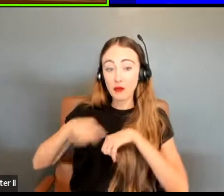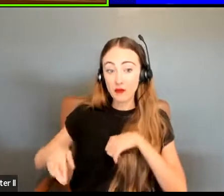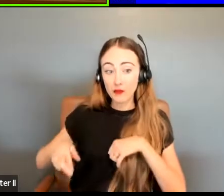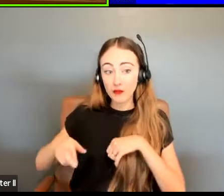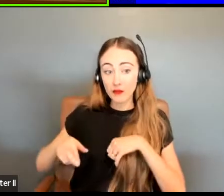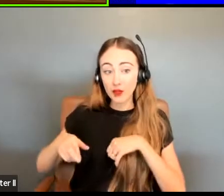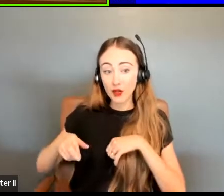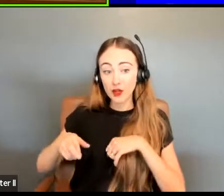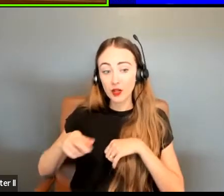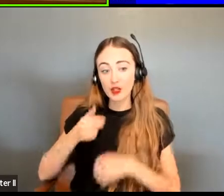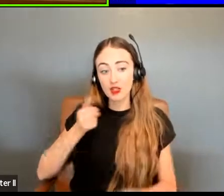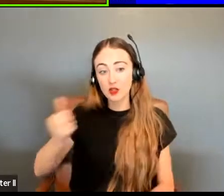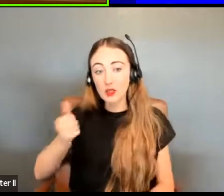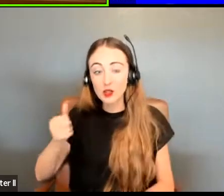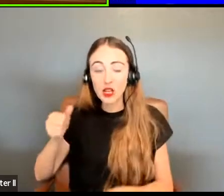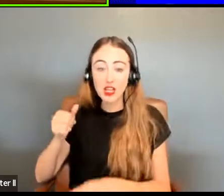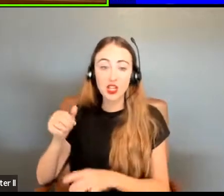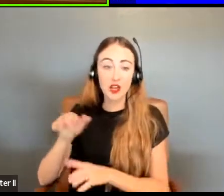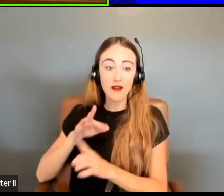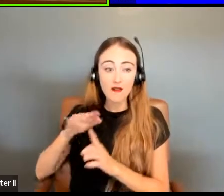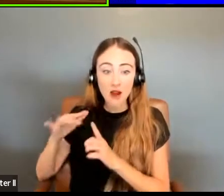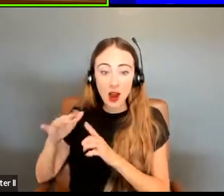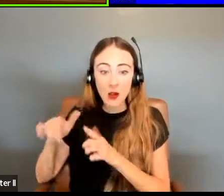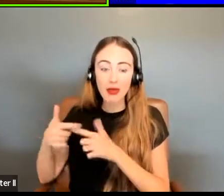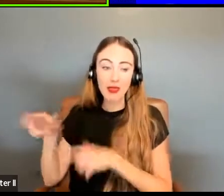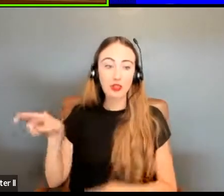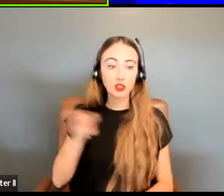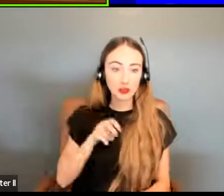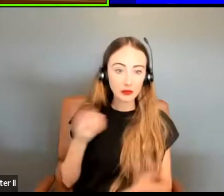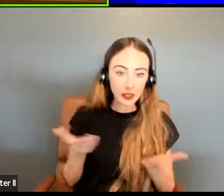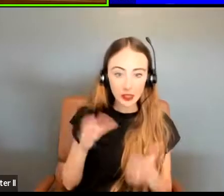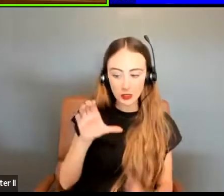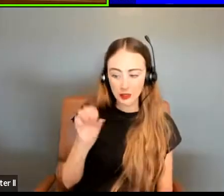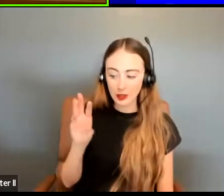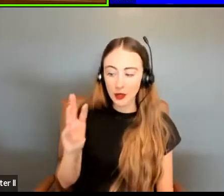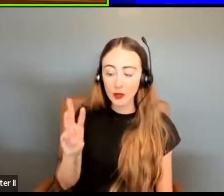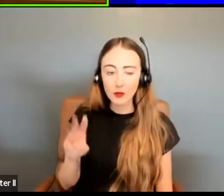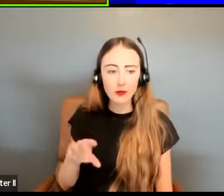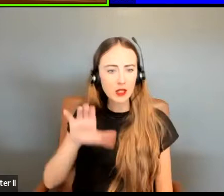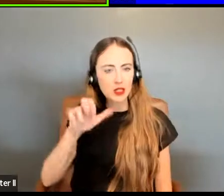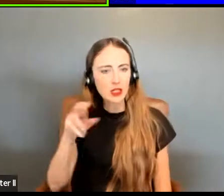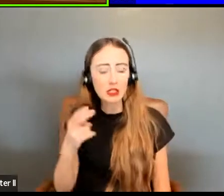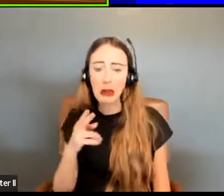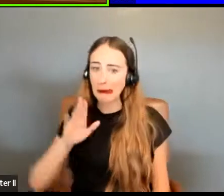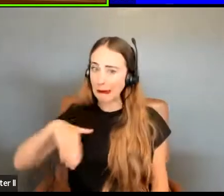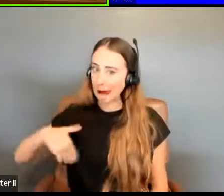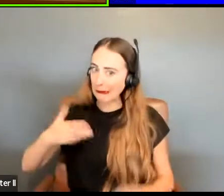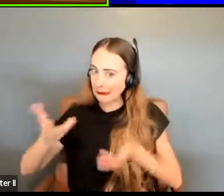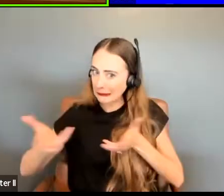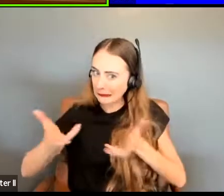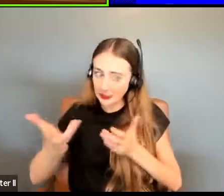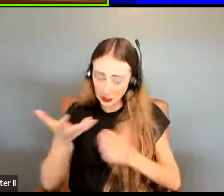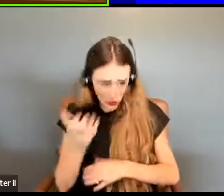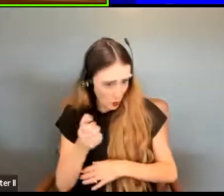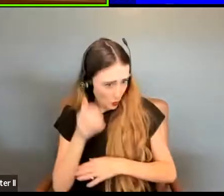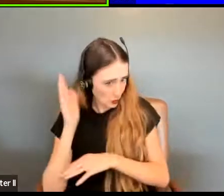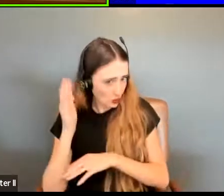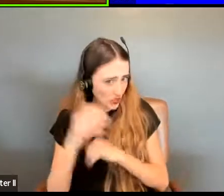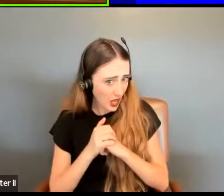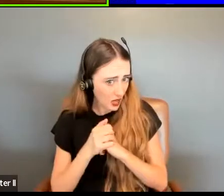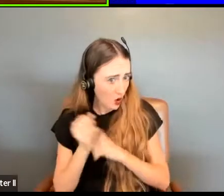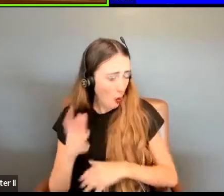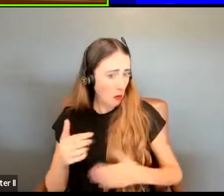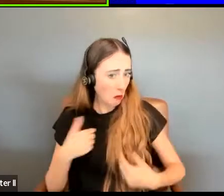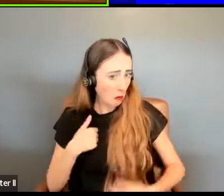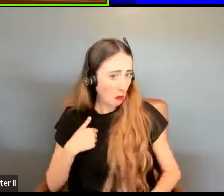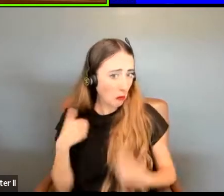Committee on Transportation and the Environment and then to the Committee of the Whole. Councilmember Che, I didn't talk to you about this. Do you want to make any presentation here or leave it to